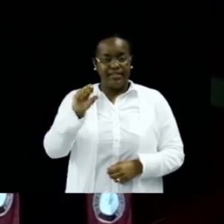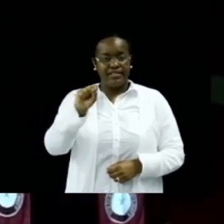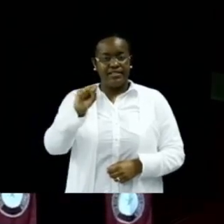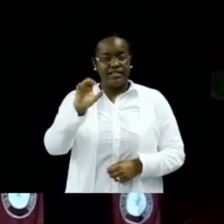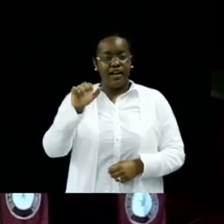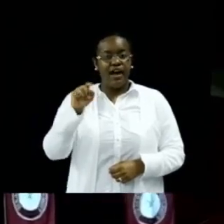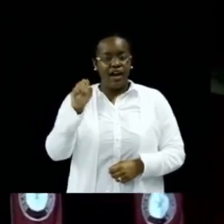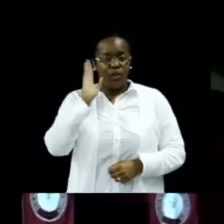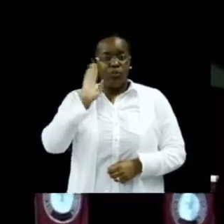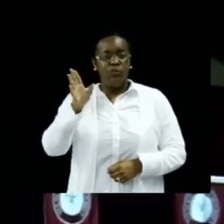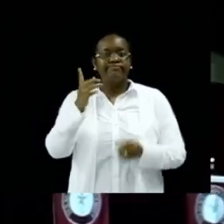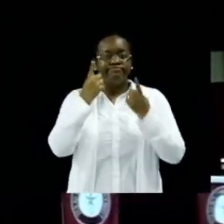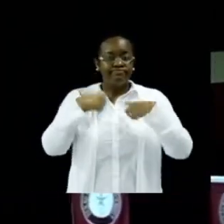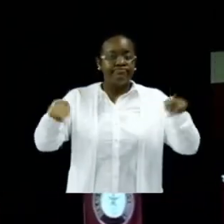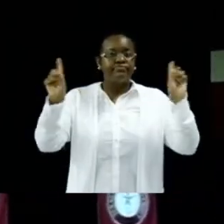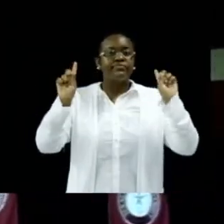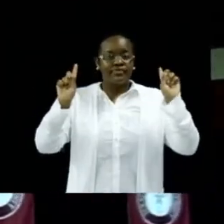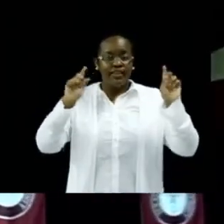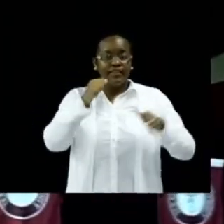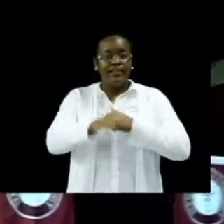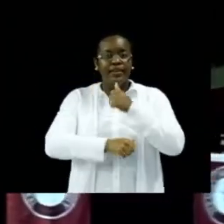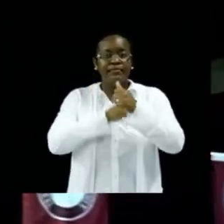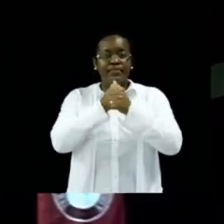alumni pledge.